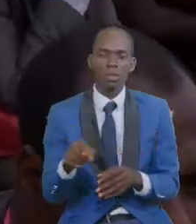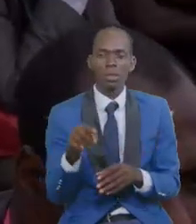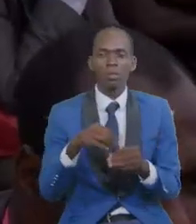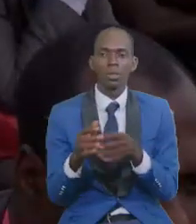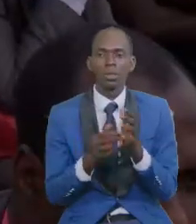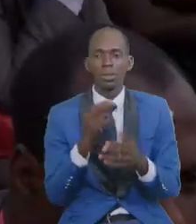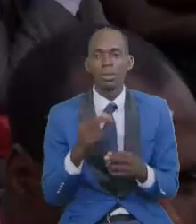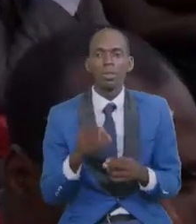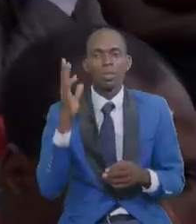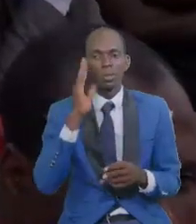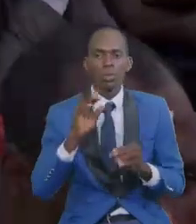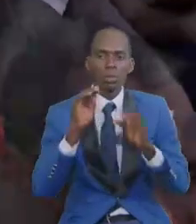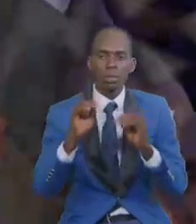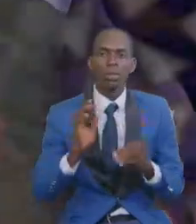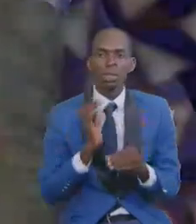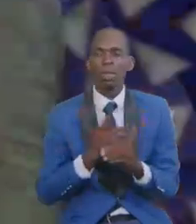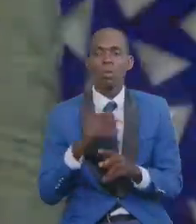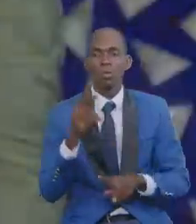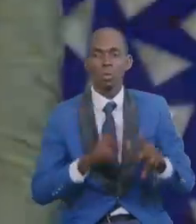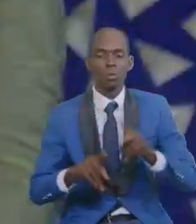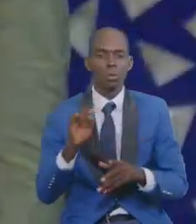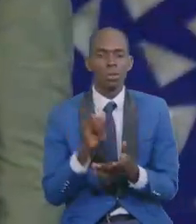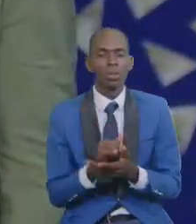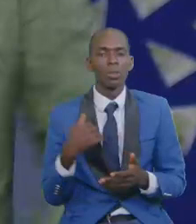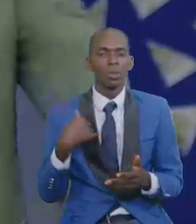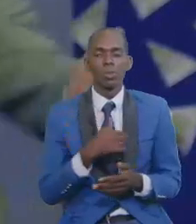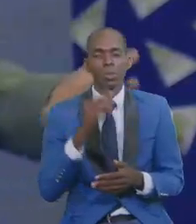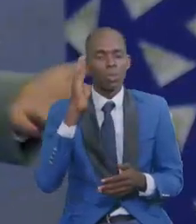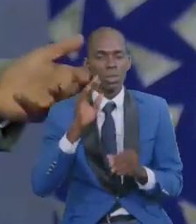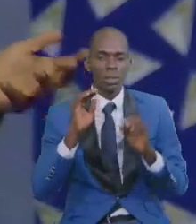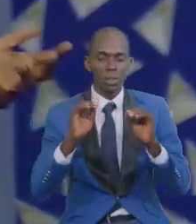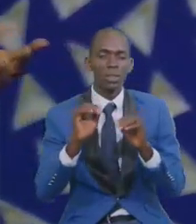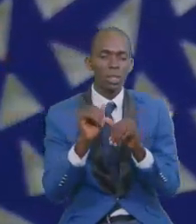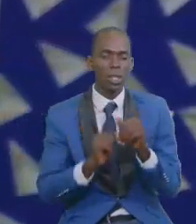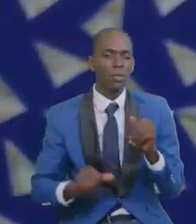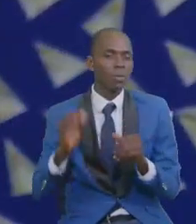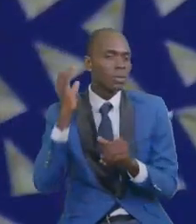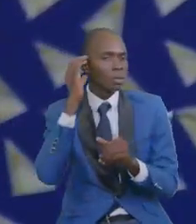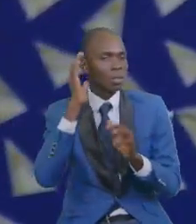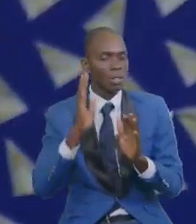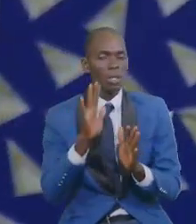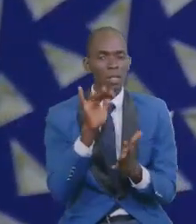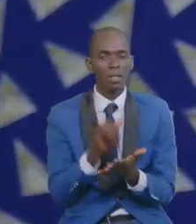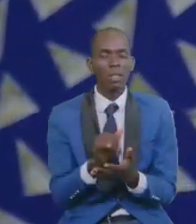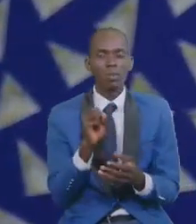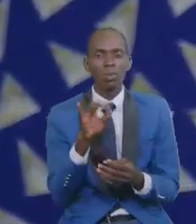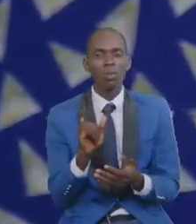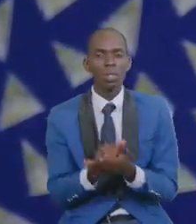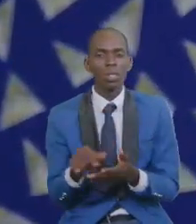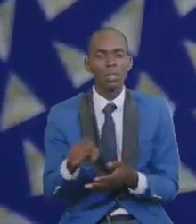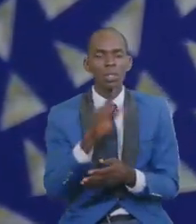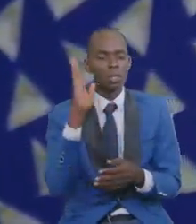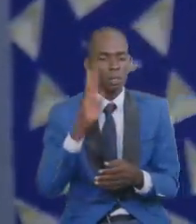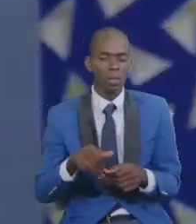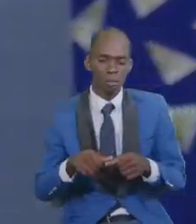congregations that. We teach every listener that, so that they can maintain that relationship